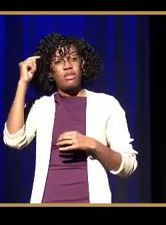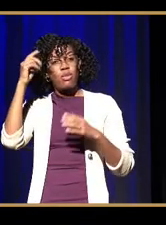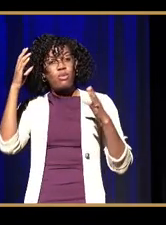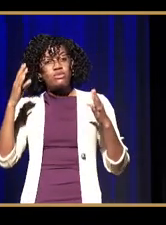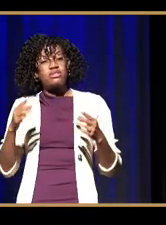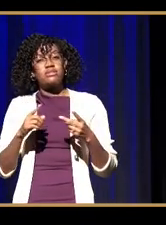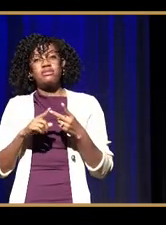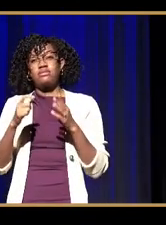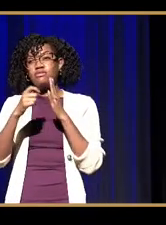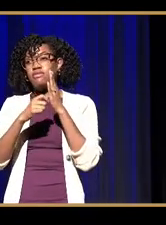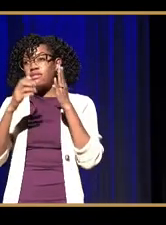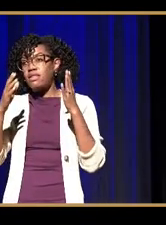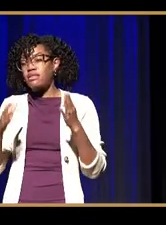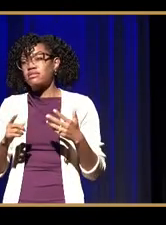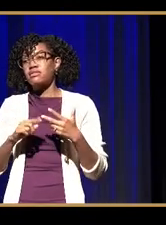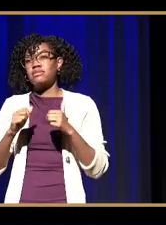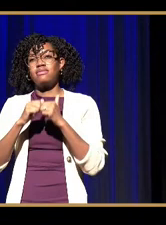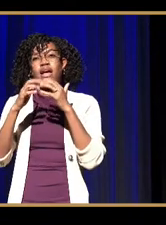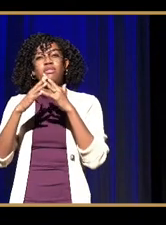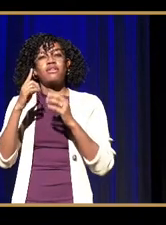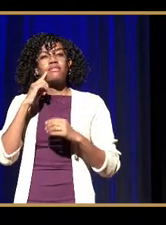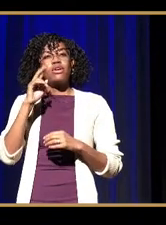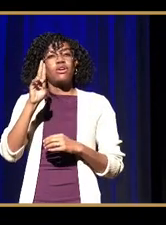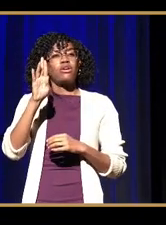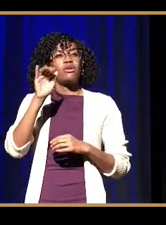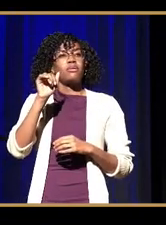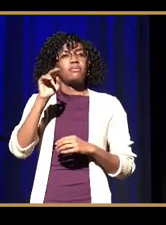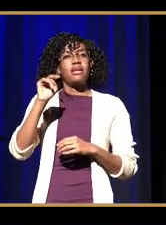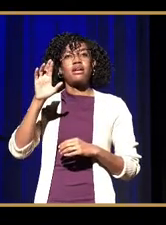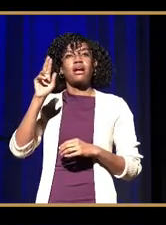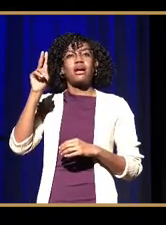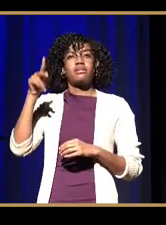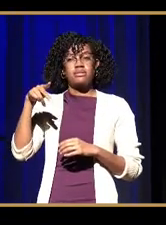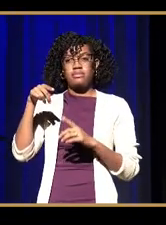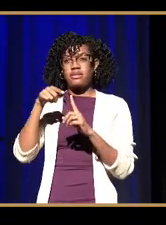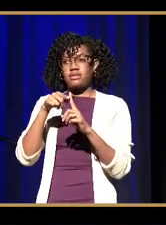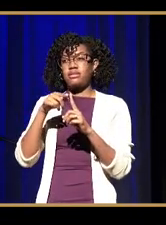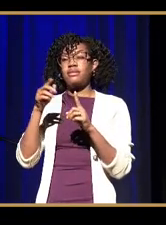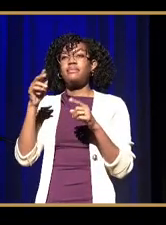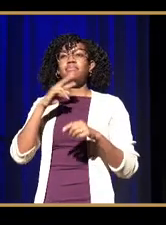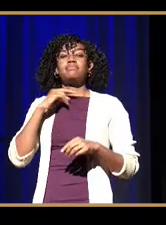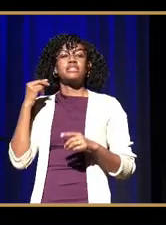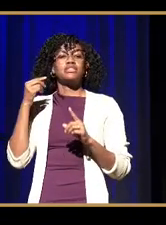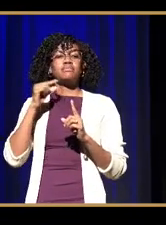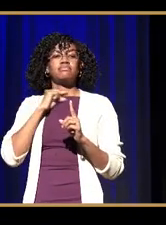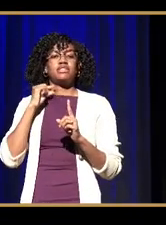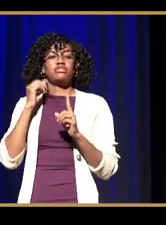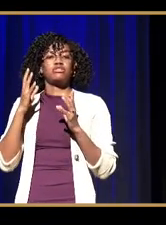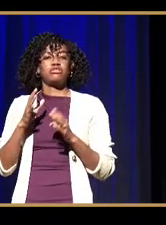and founder of Urban Cusp, Minister Raheel Tesfamariam.